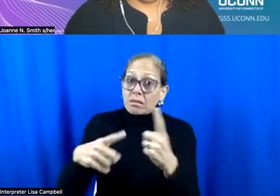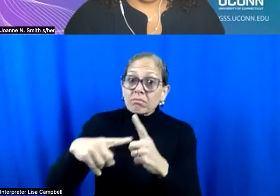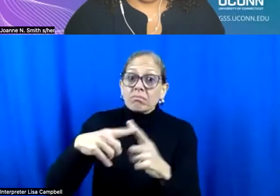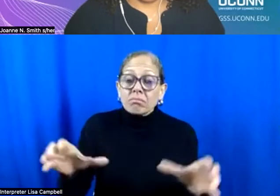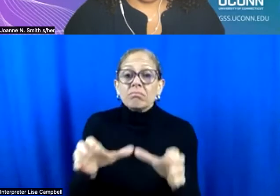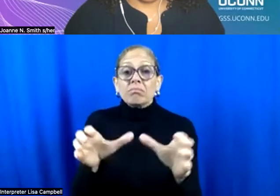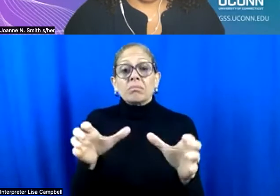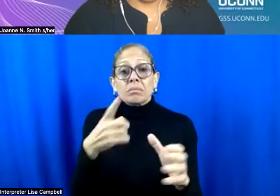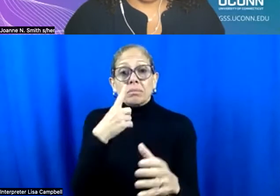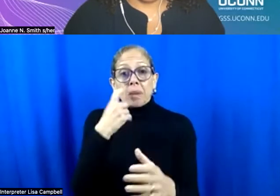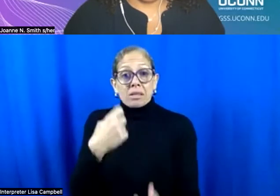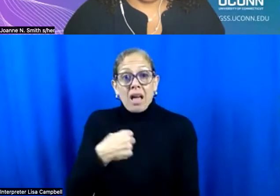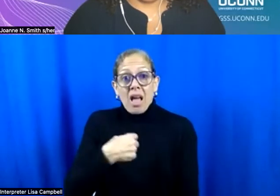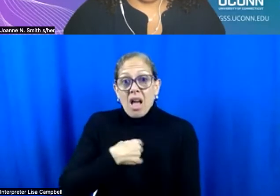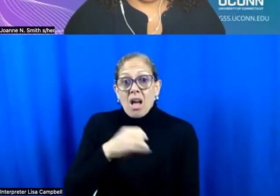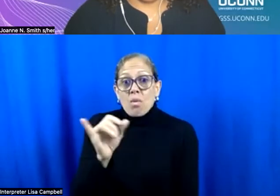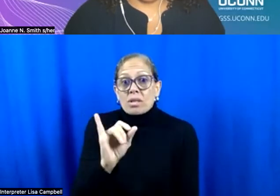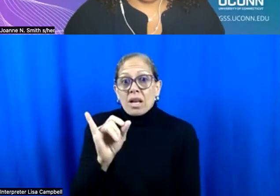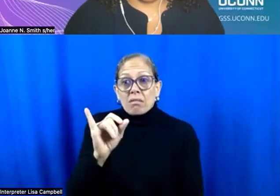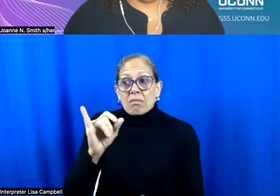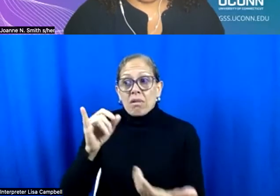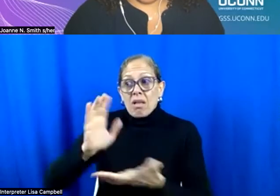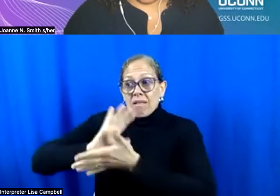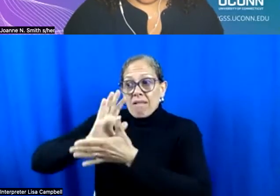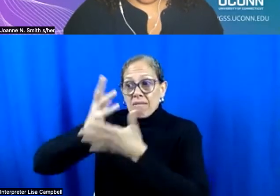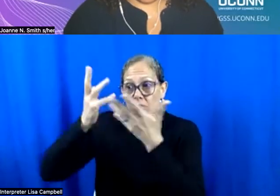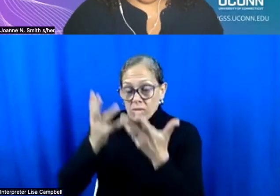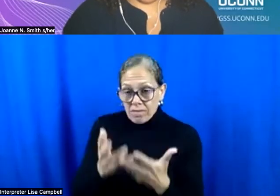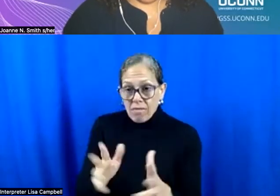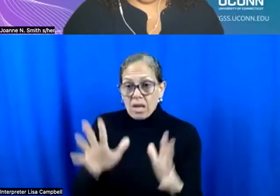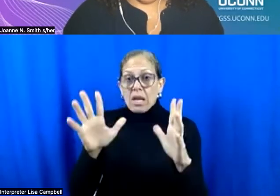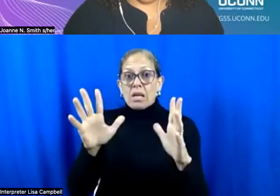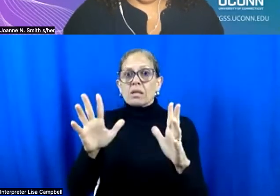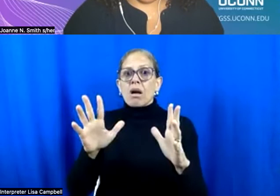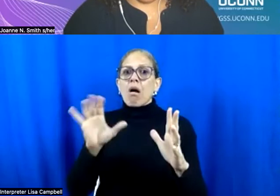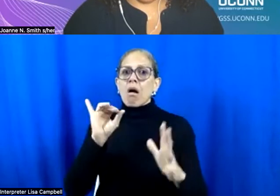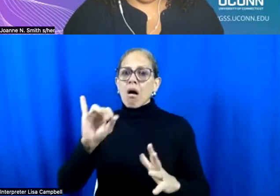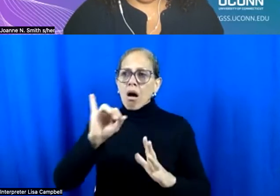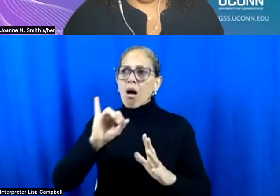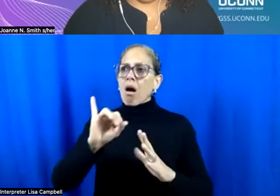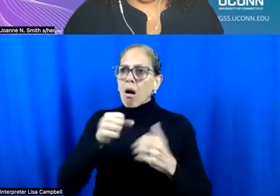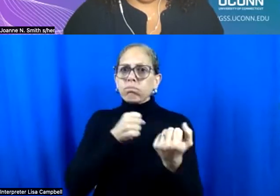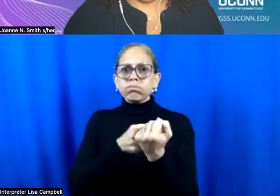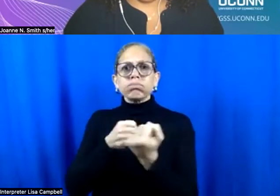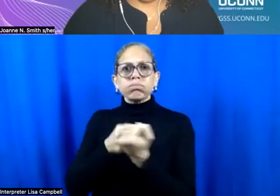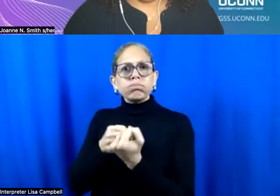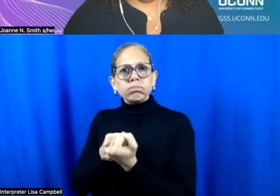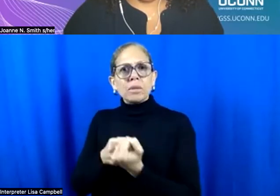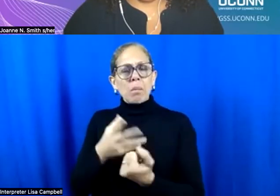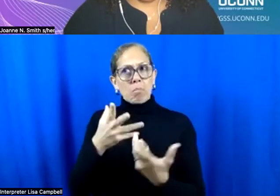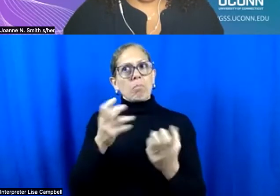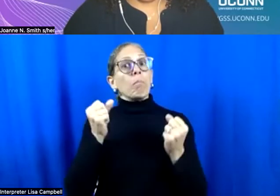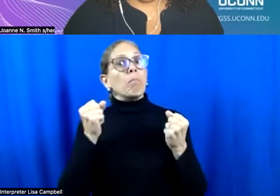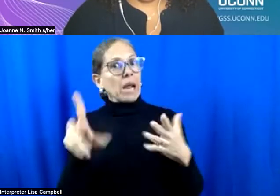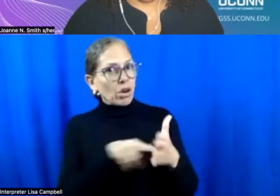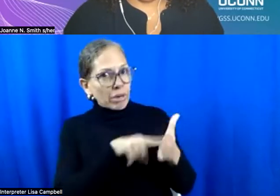really was just like, after the film was done, a lot of affirmation, but also kind of a lot of critiques around like how